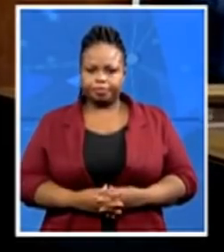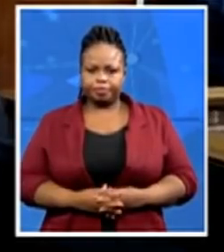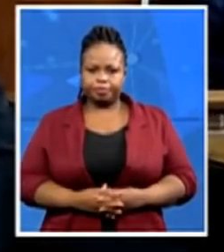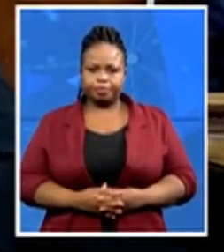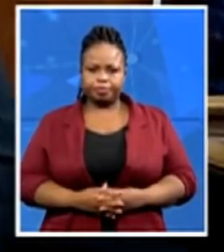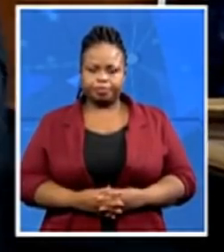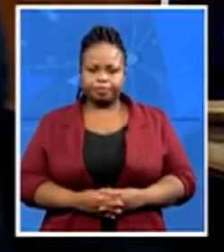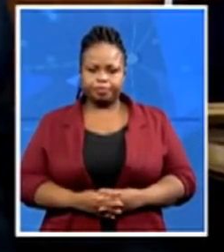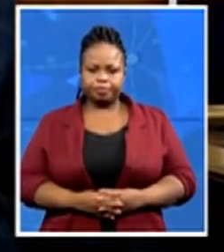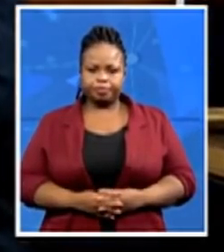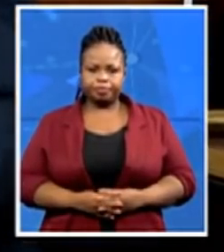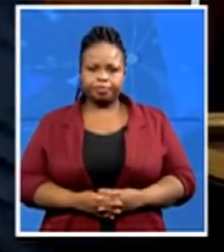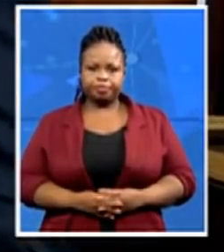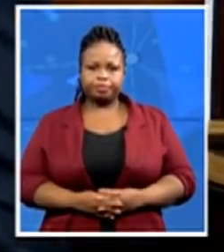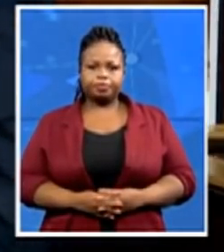Your Worship,